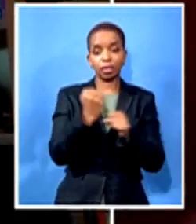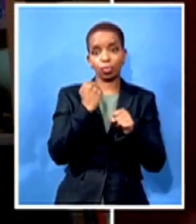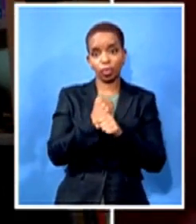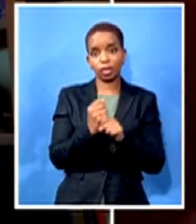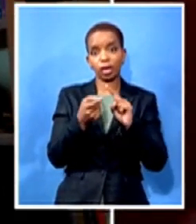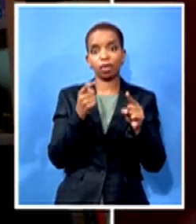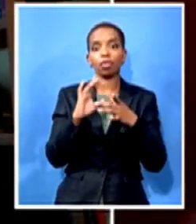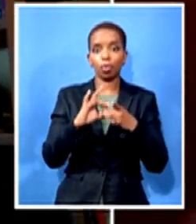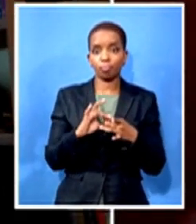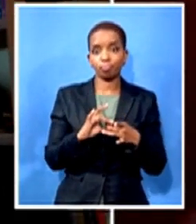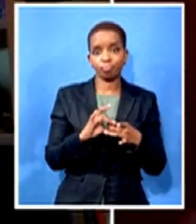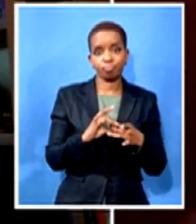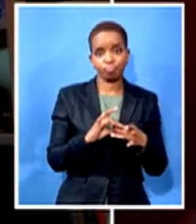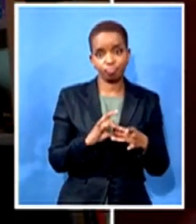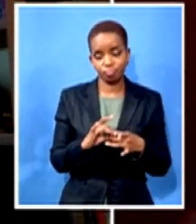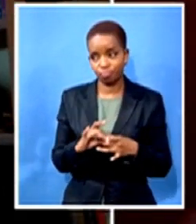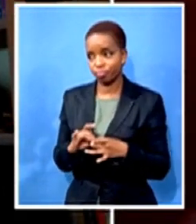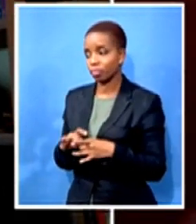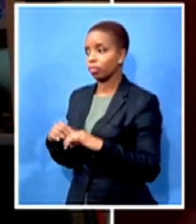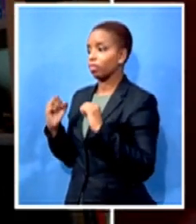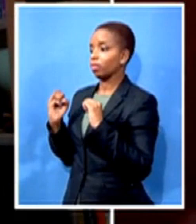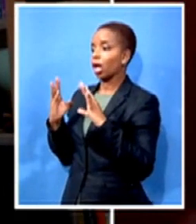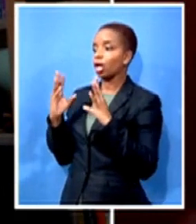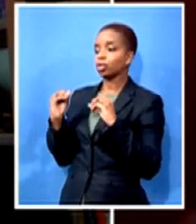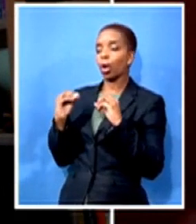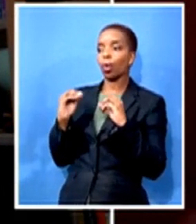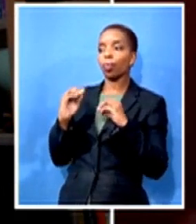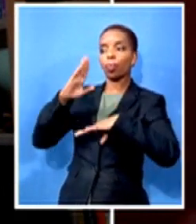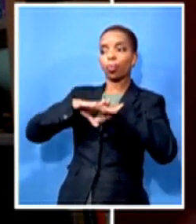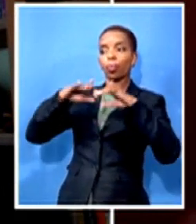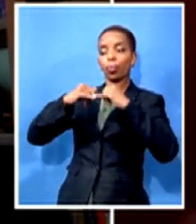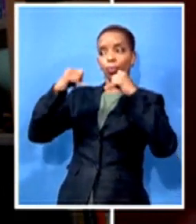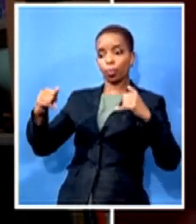So virtual etiquette starts